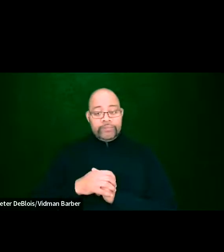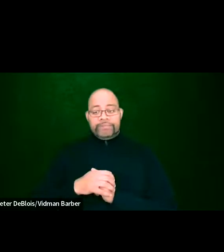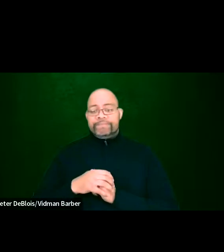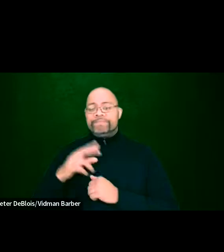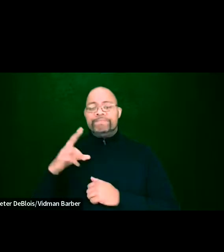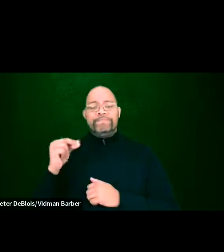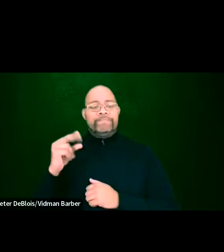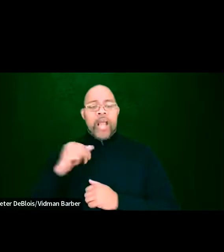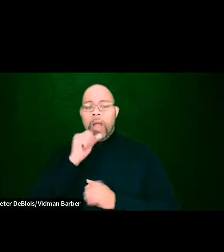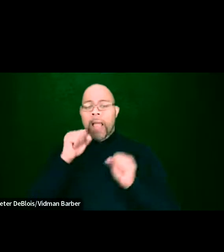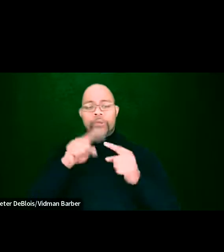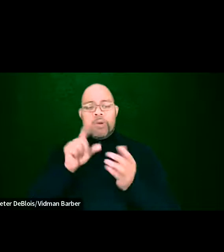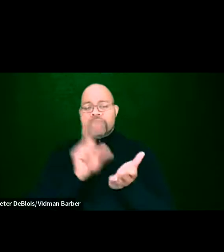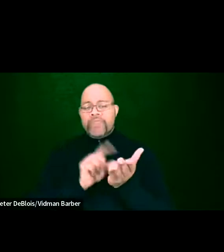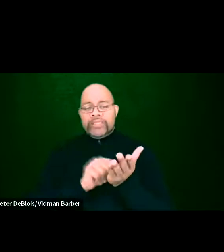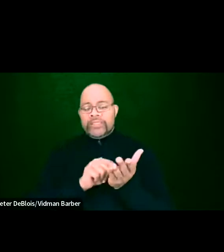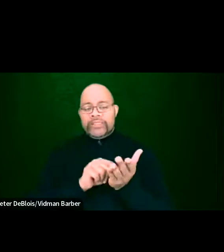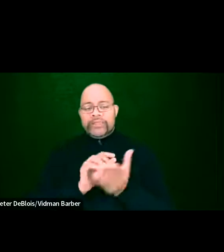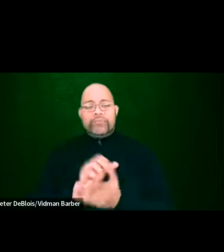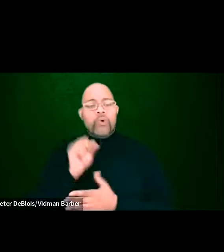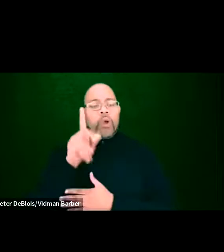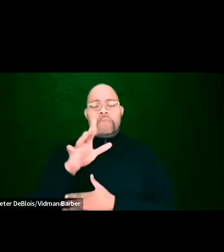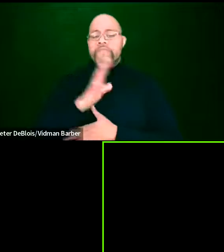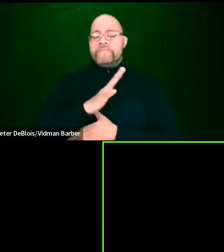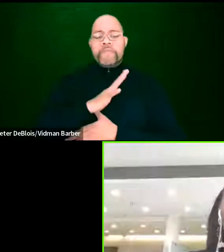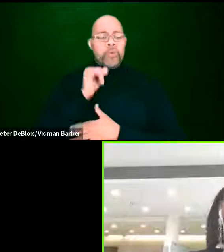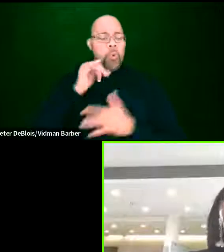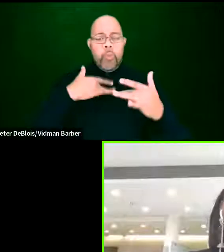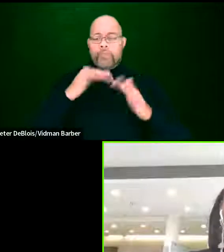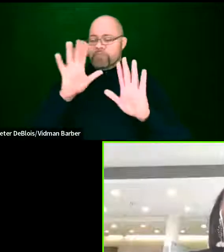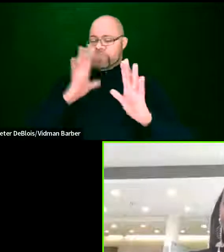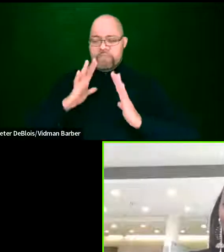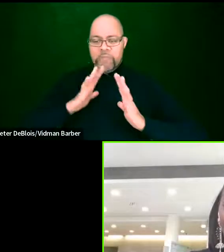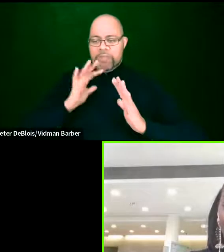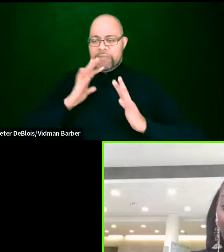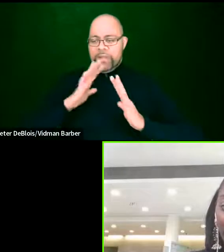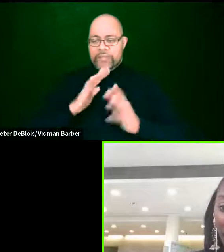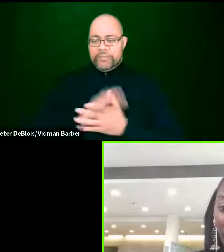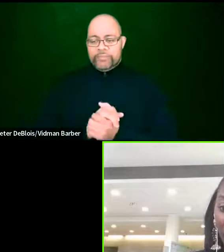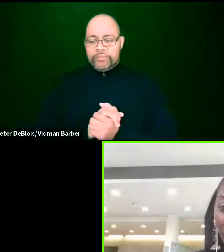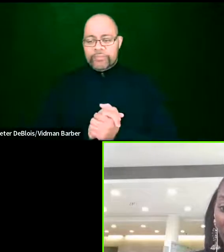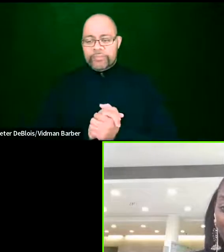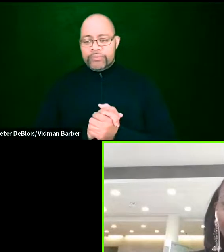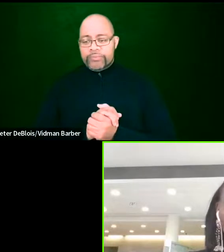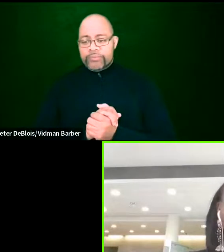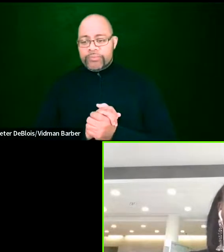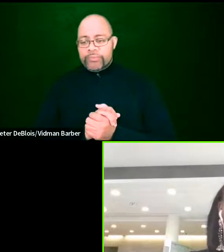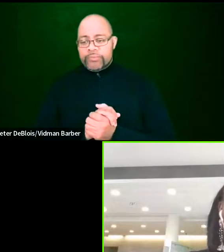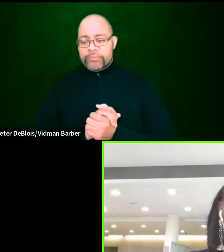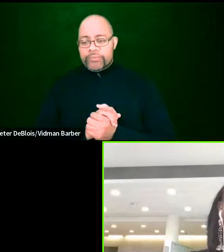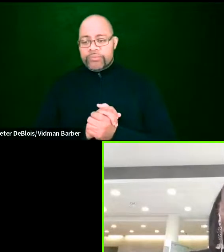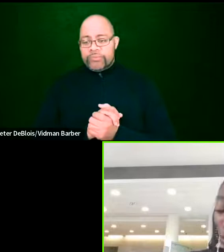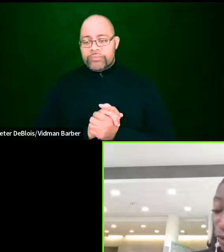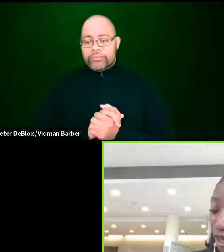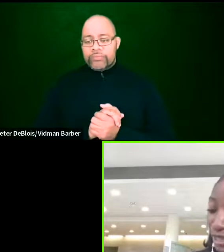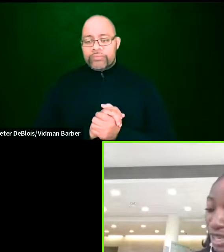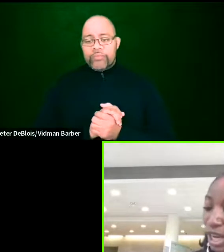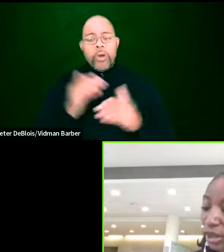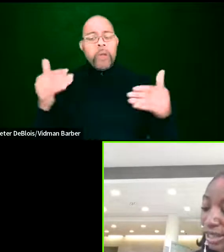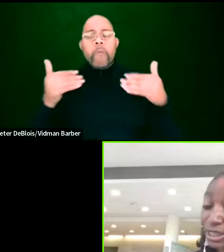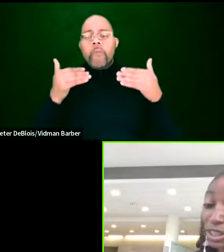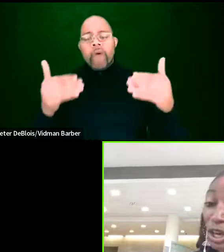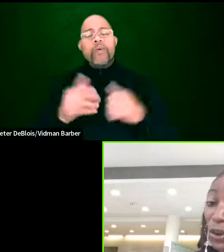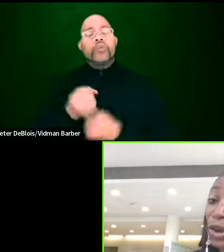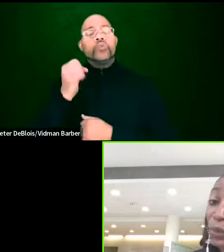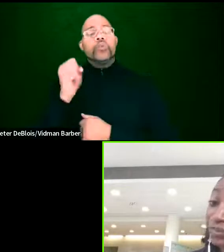No, I wasn't able to print it. Okay, that's okay. Don't worry. No, that's okay. That's fine. Don't worry about it. We will just move on.